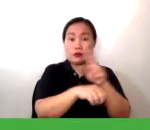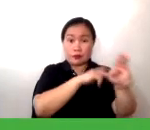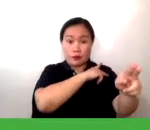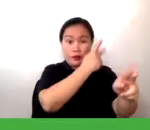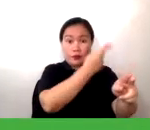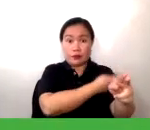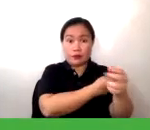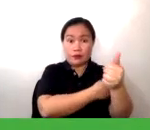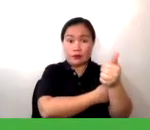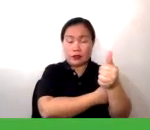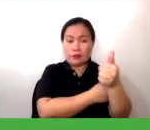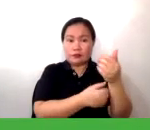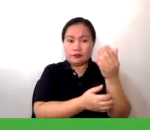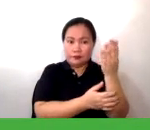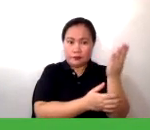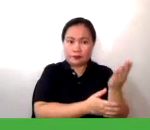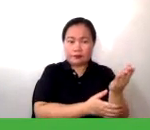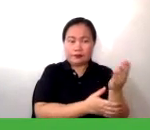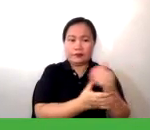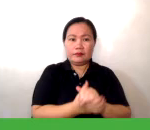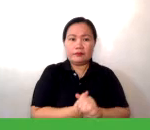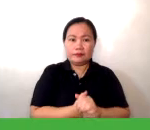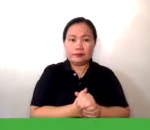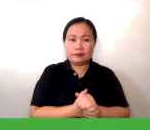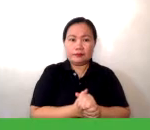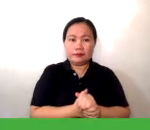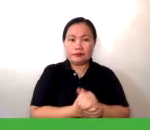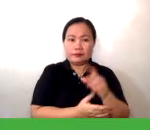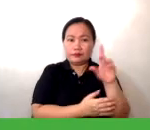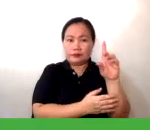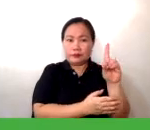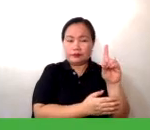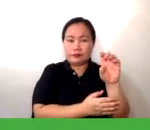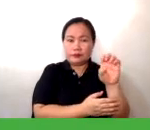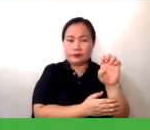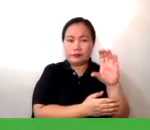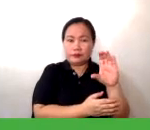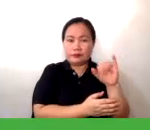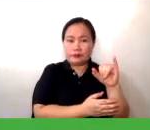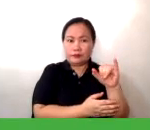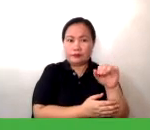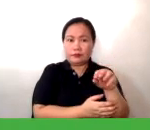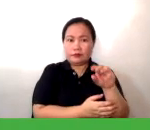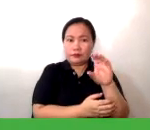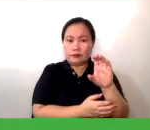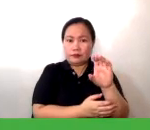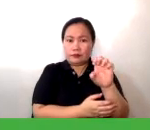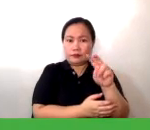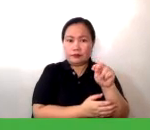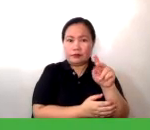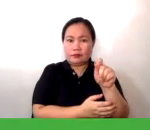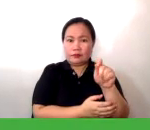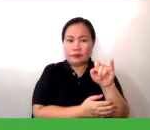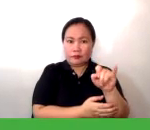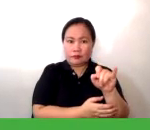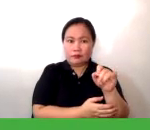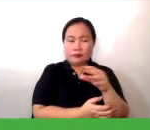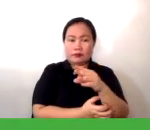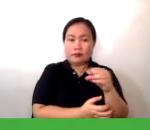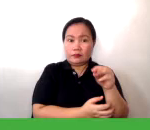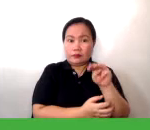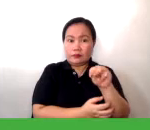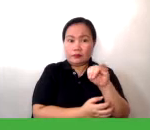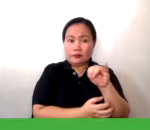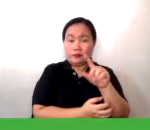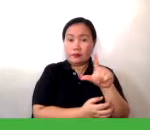of 10. So ito po siya. Now, halimbawa, deci, centi, and milli. So paano naman ito? If you are asked to